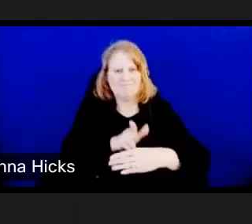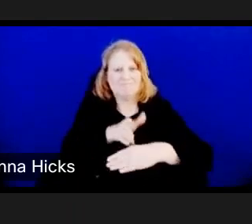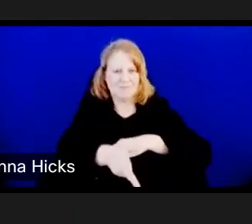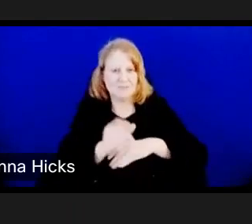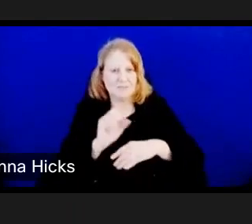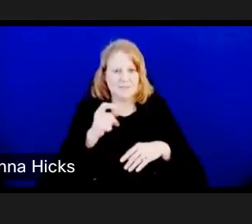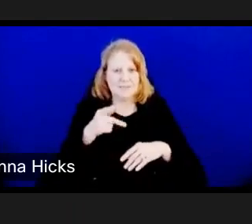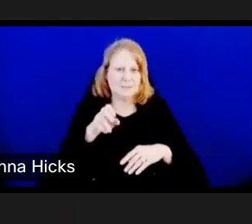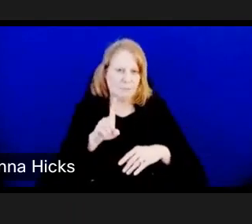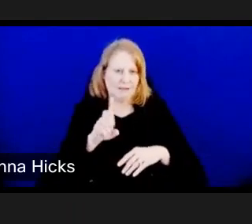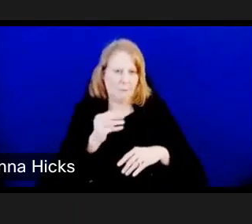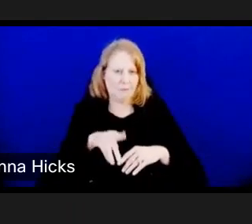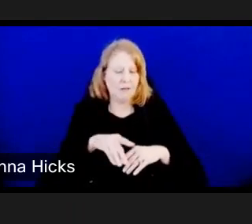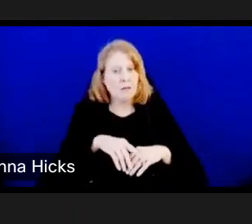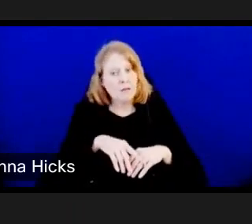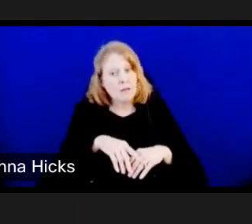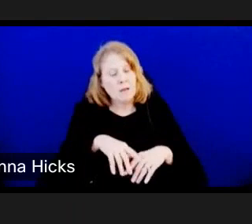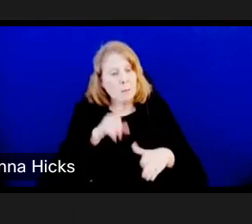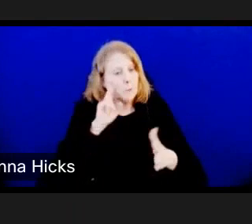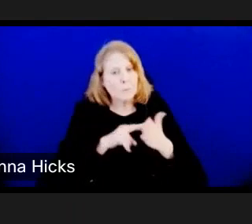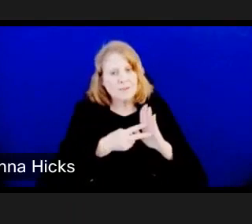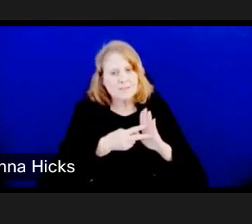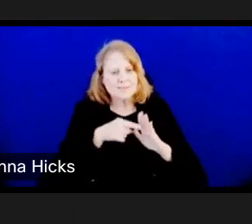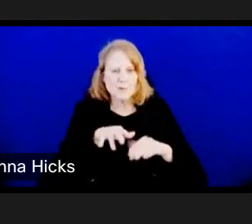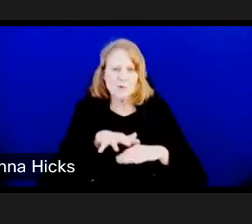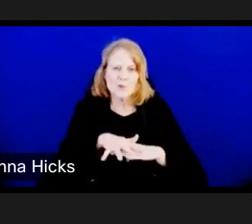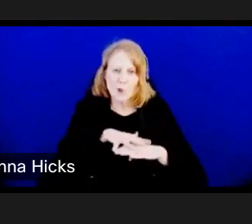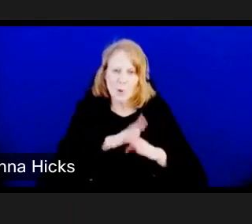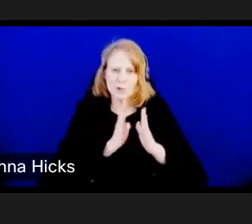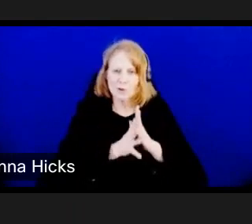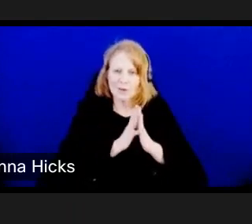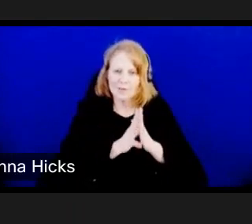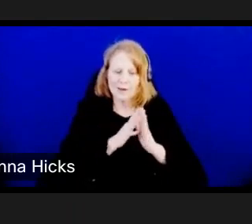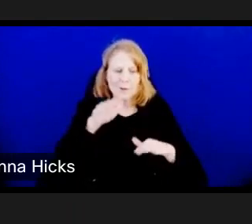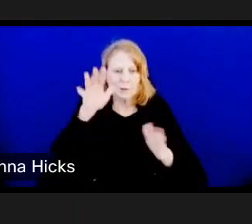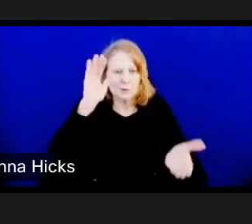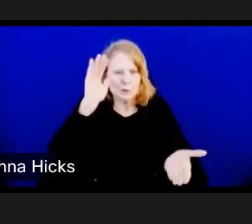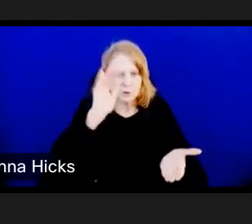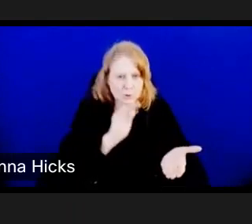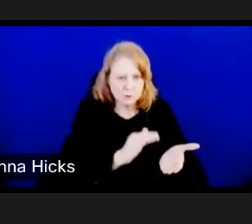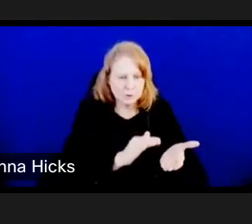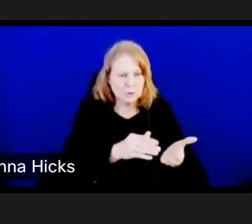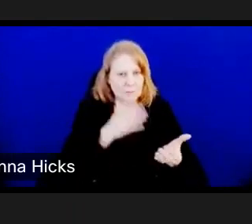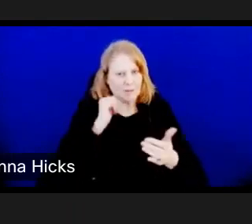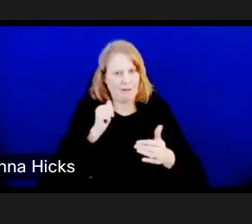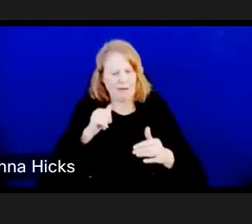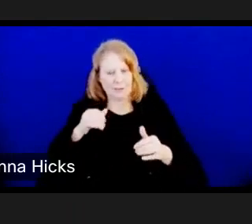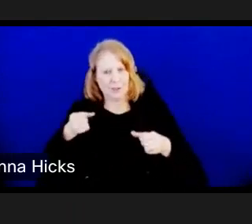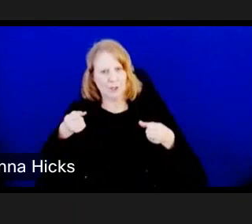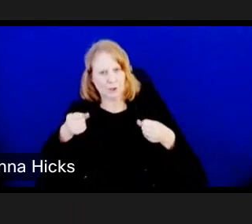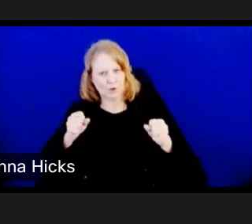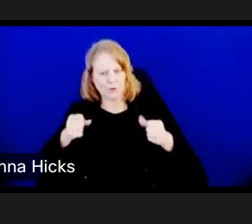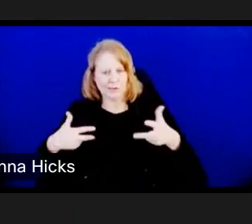purpose and one purpose only, and that was to slow the traffic down on some of those main cut-through streets that are in Shepherd